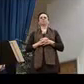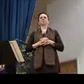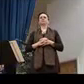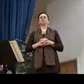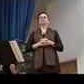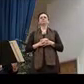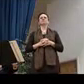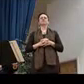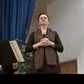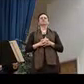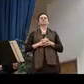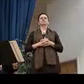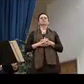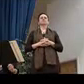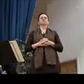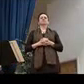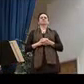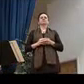Good morning,